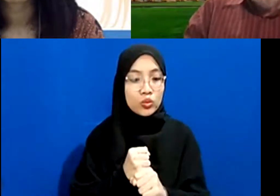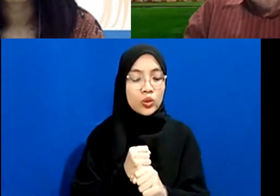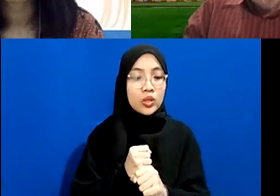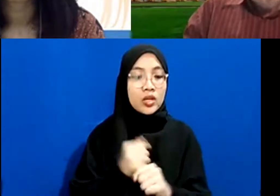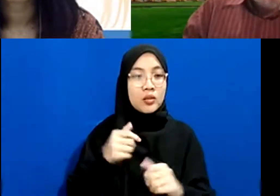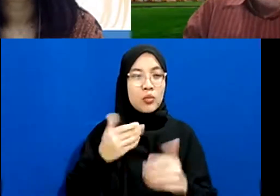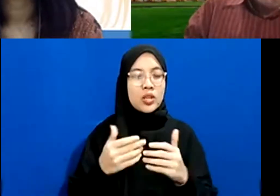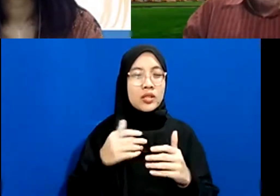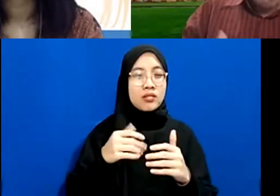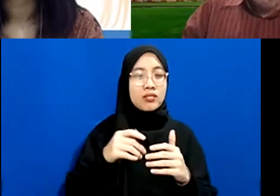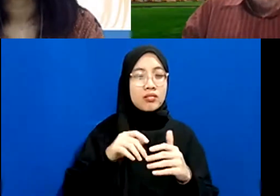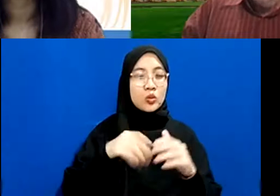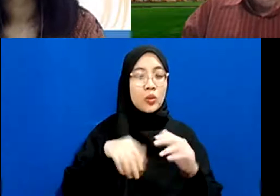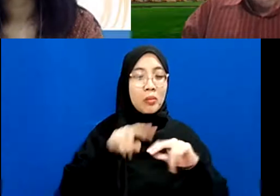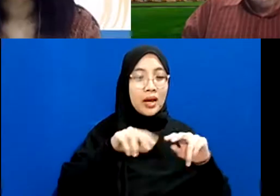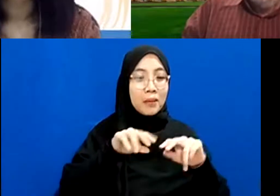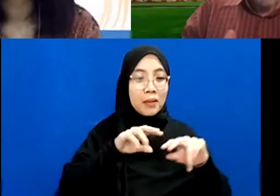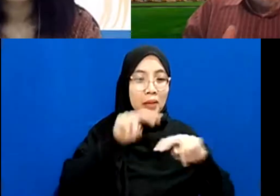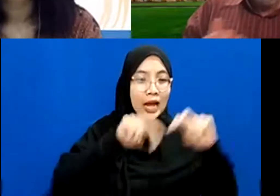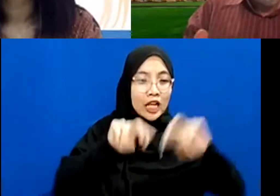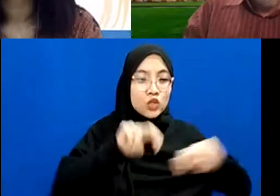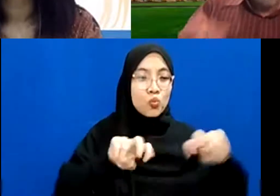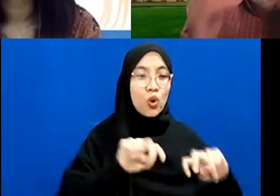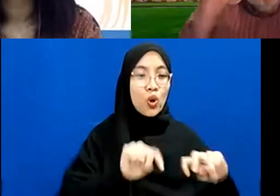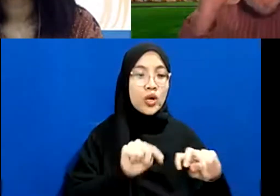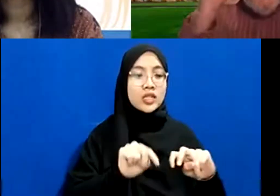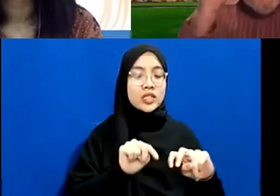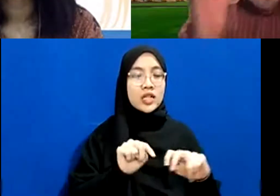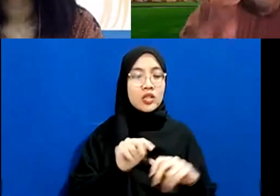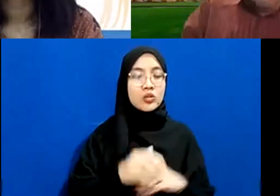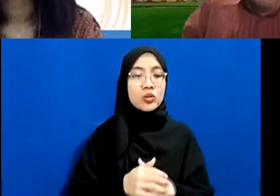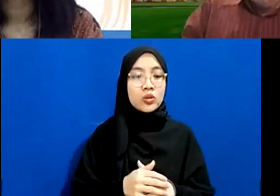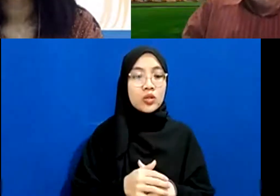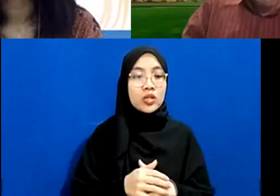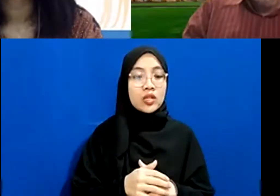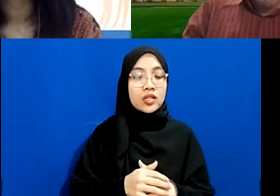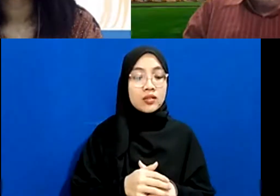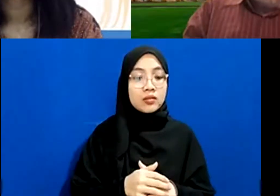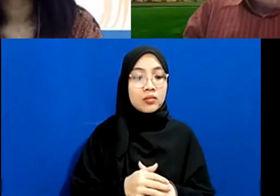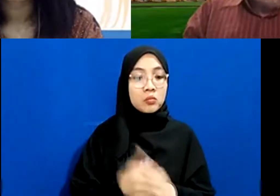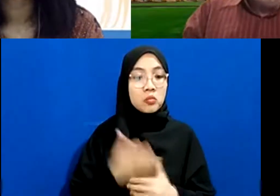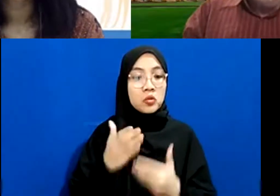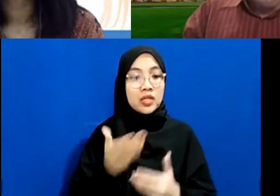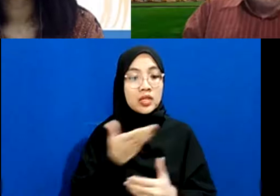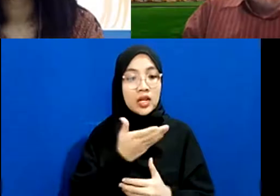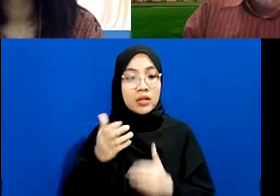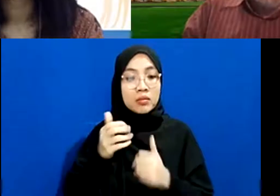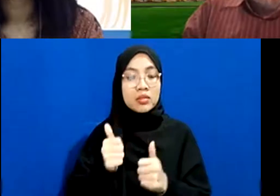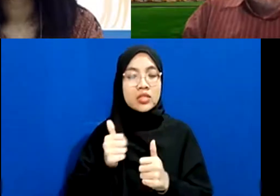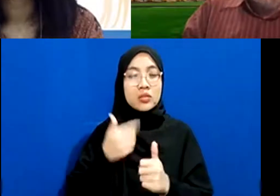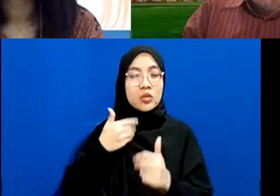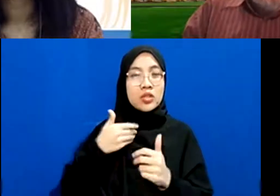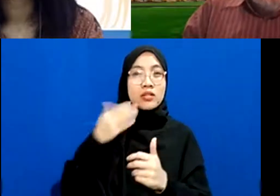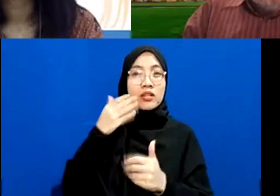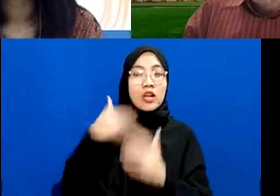history, life history sort of insight into these students and their experiences in